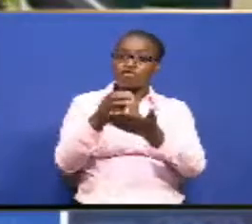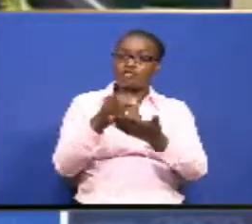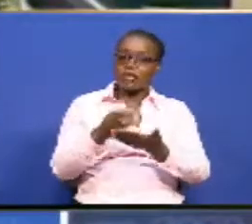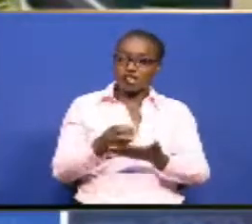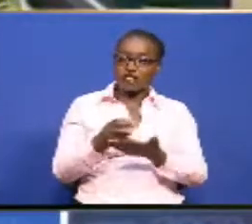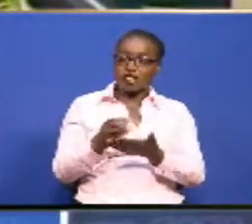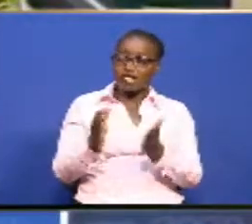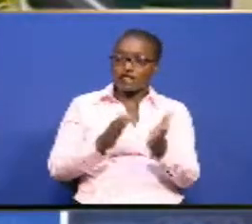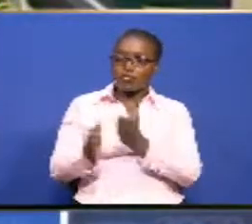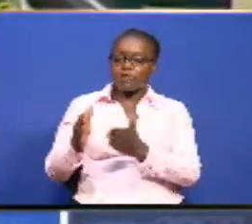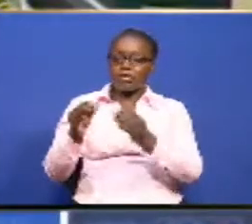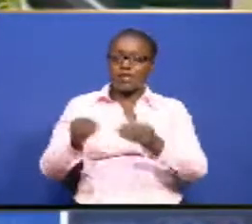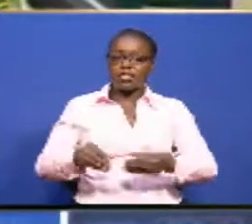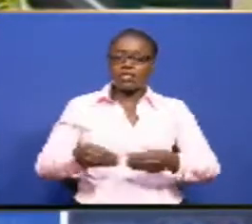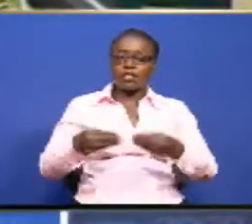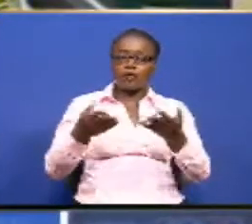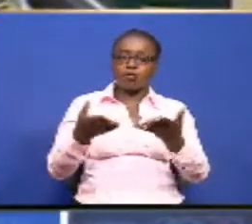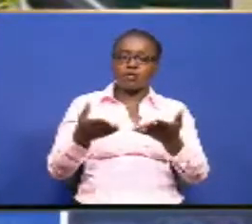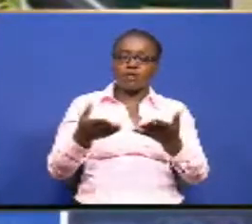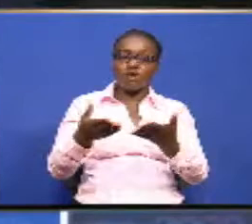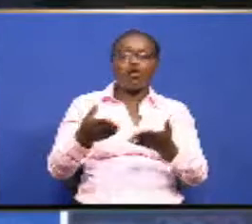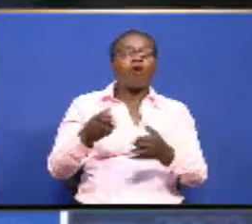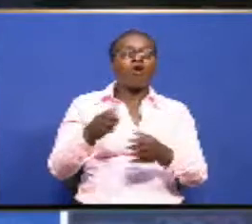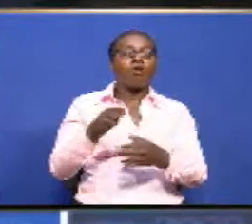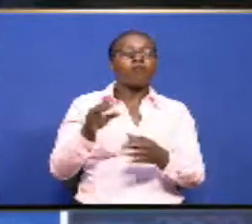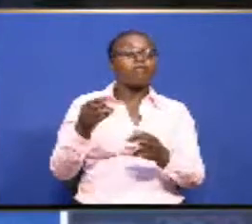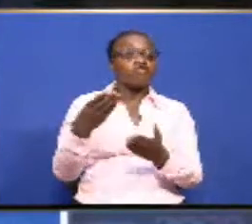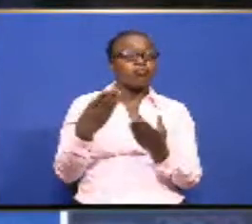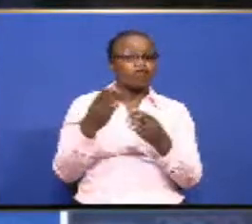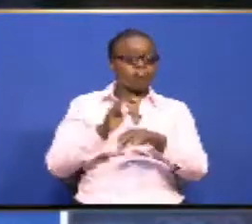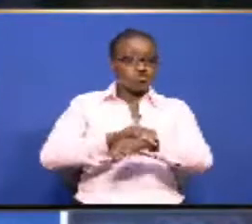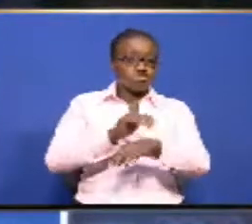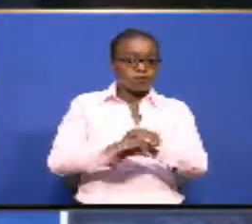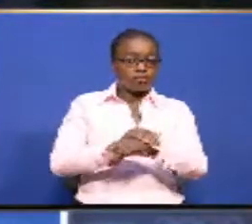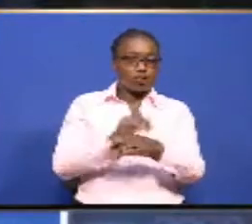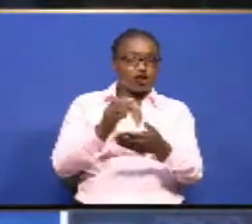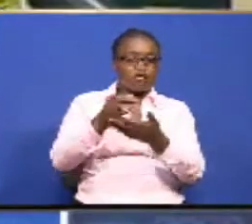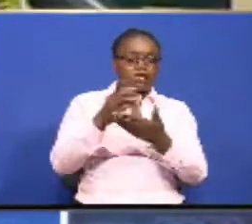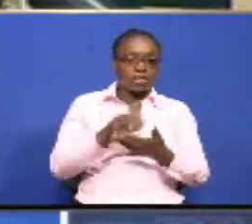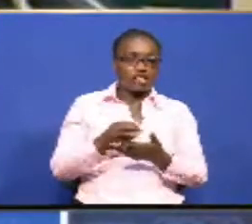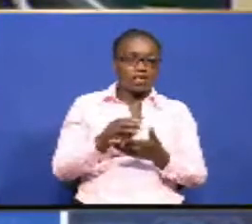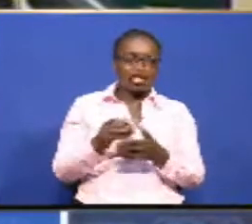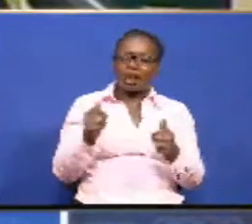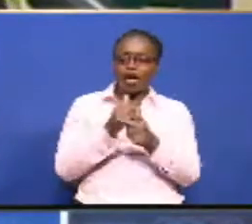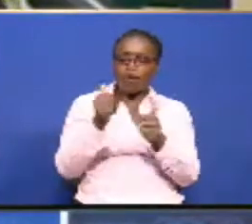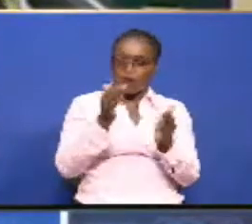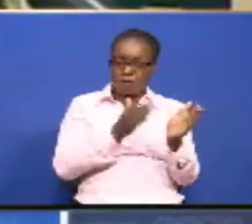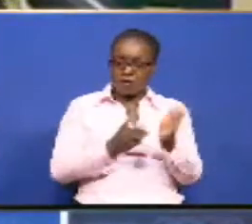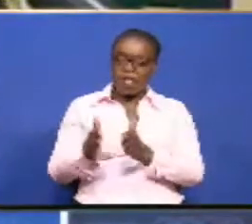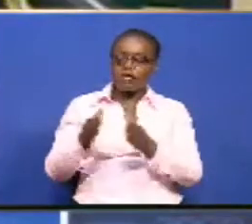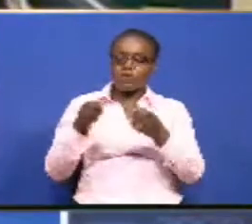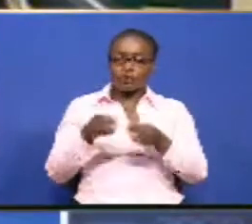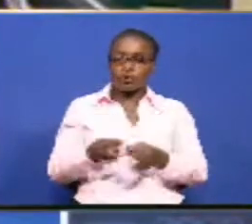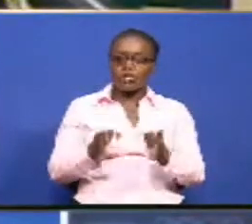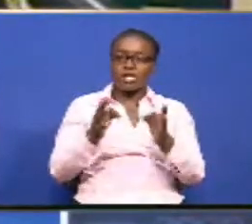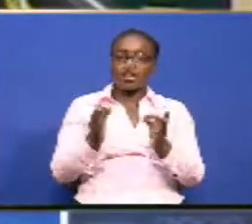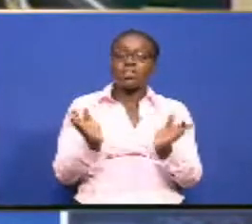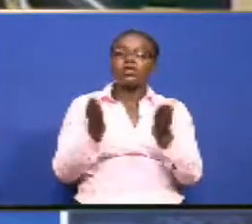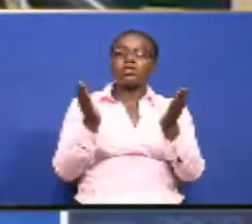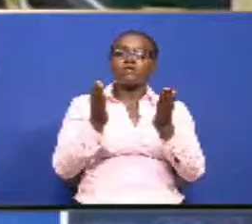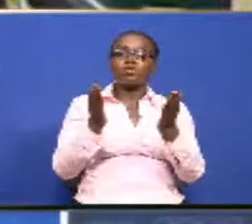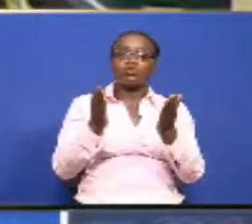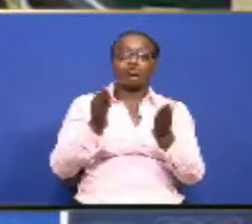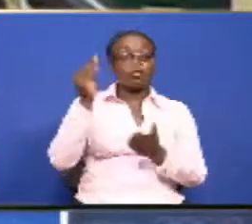will enable the provision of affordable credit in an efficient and structured manner. The second theme seeks to improve education outcomes in the